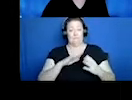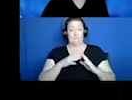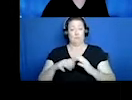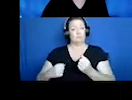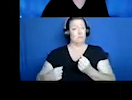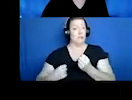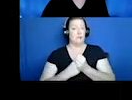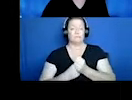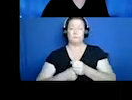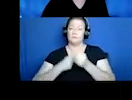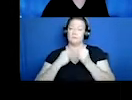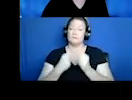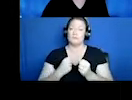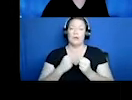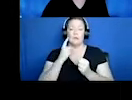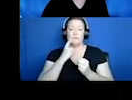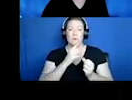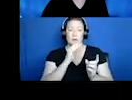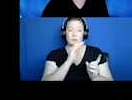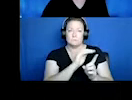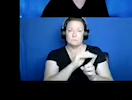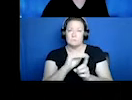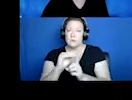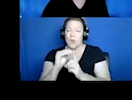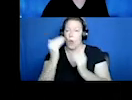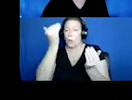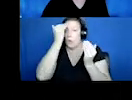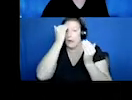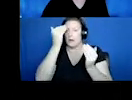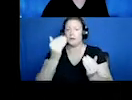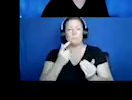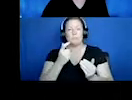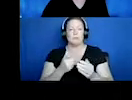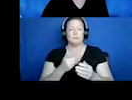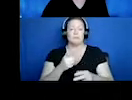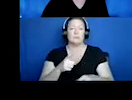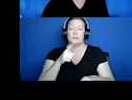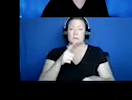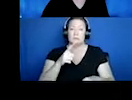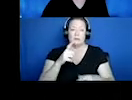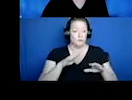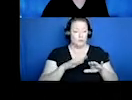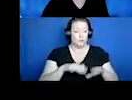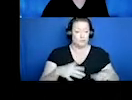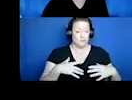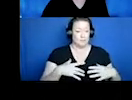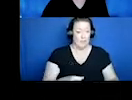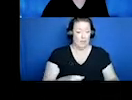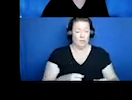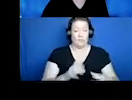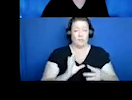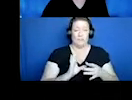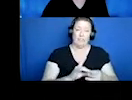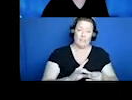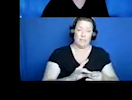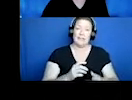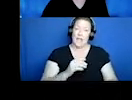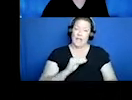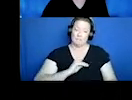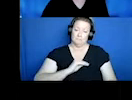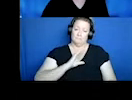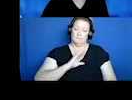so strongly to bring awareness to these issues, because of the link between our children's health, especially around self-esteem and